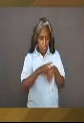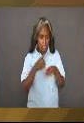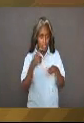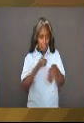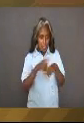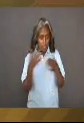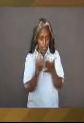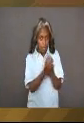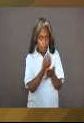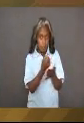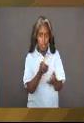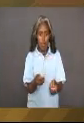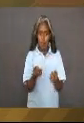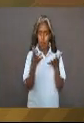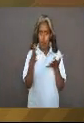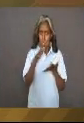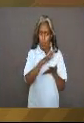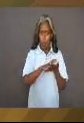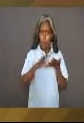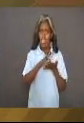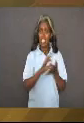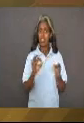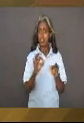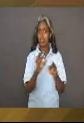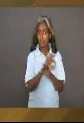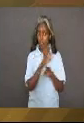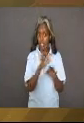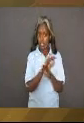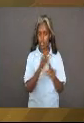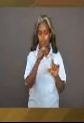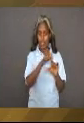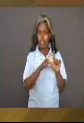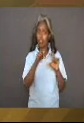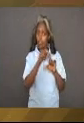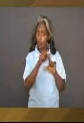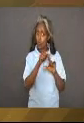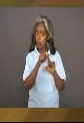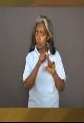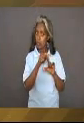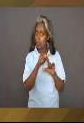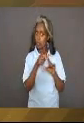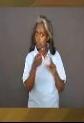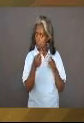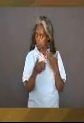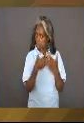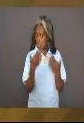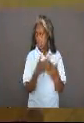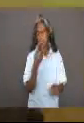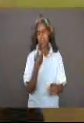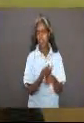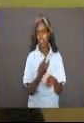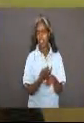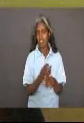them, the more complicated functions of trigonometry will not seem so difficult.